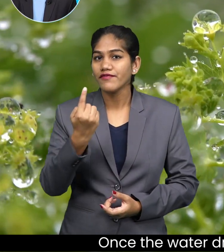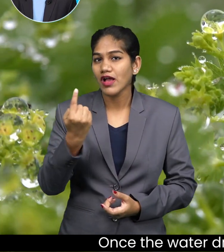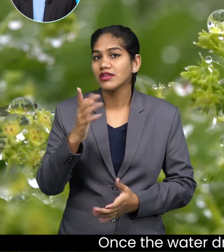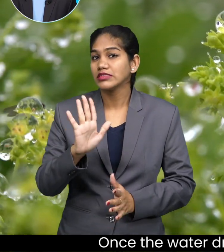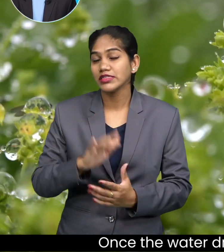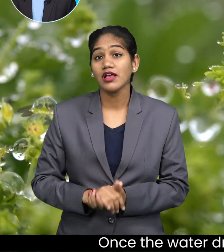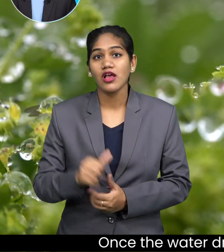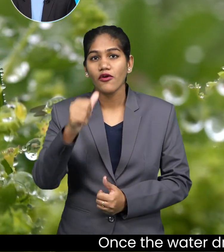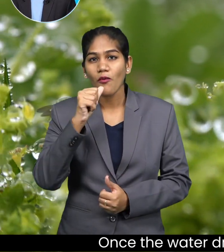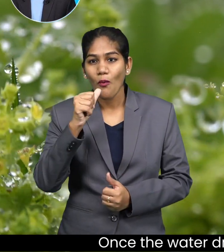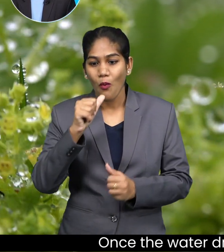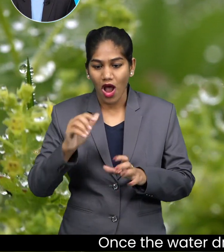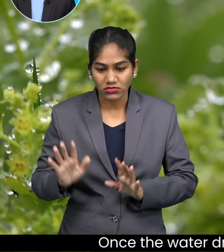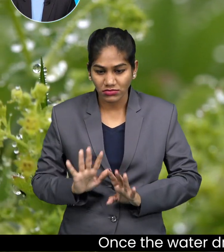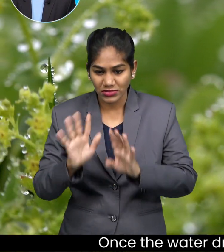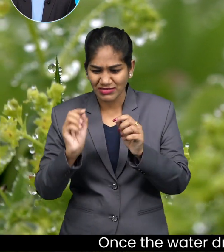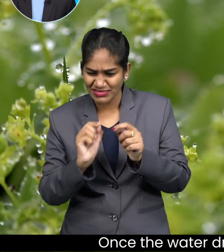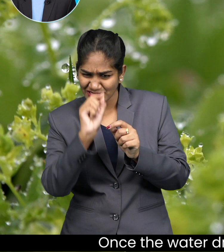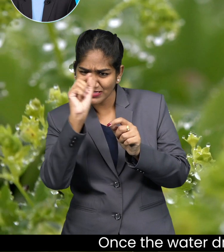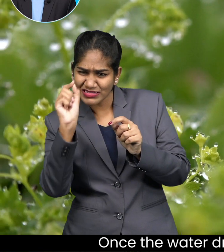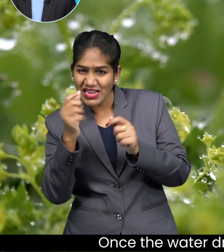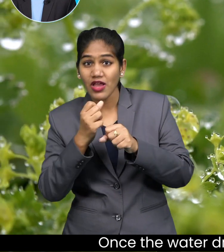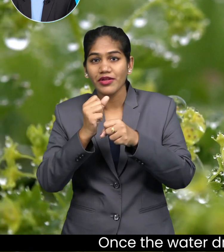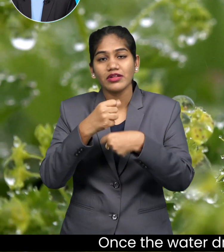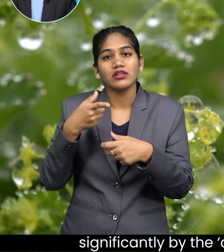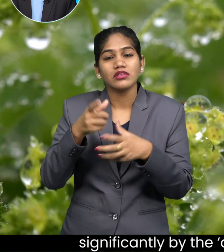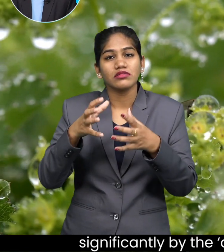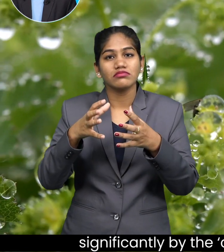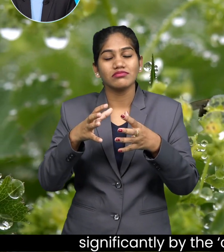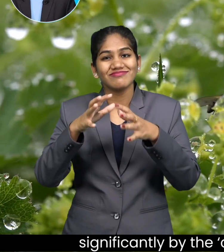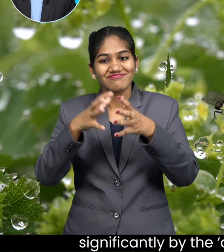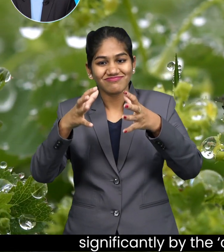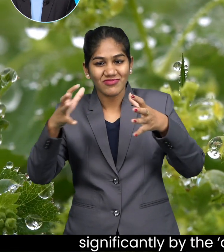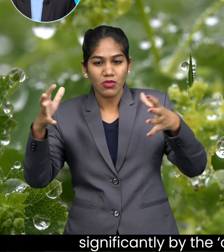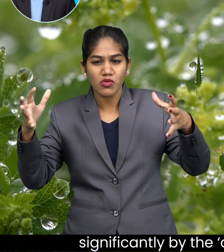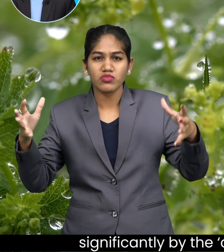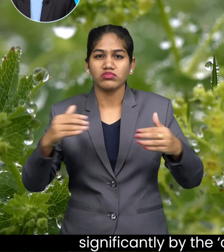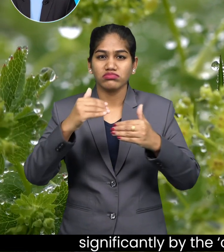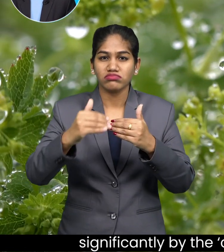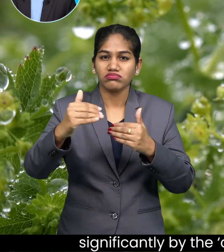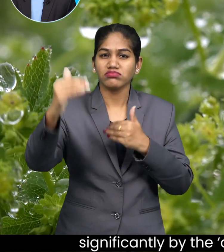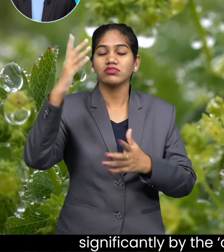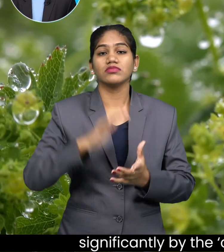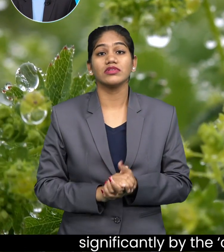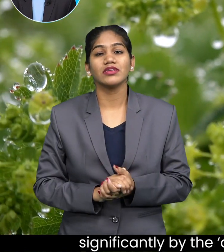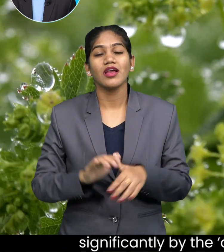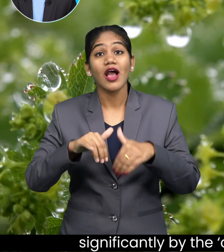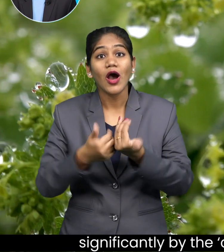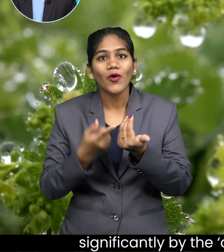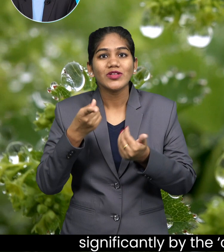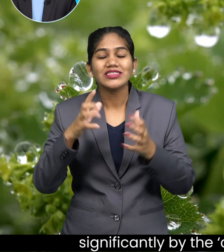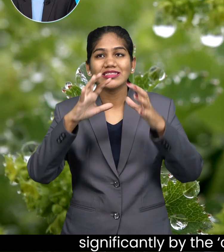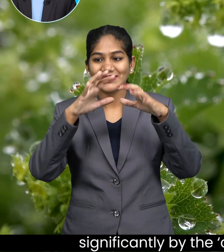Once the water droplets are formed, they grow more significantly by the condensation